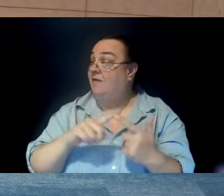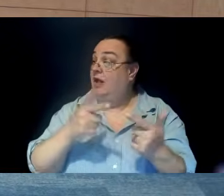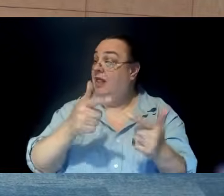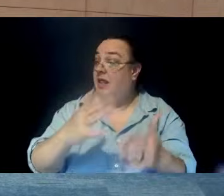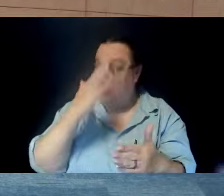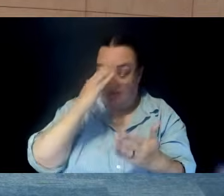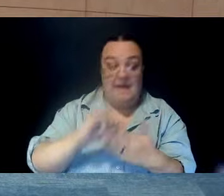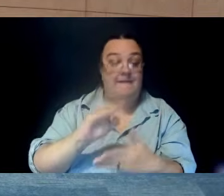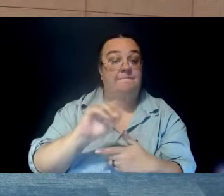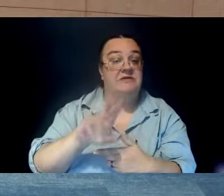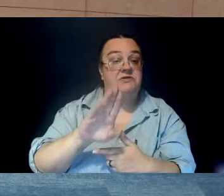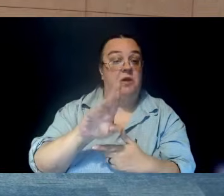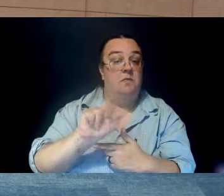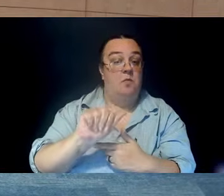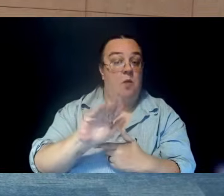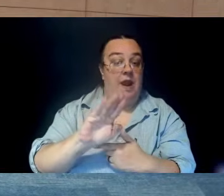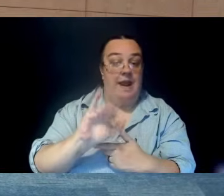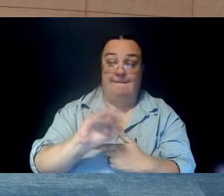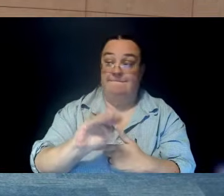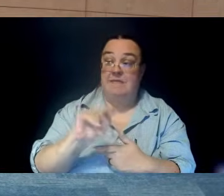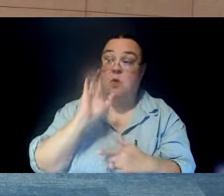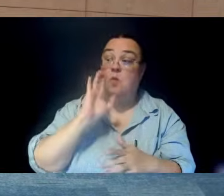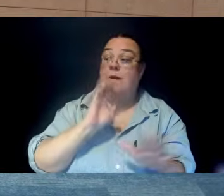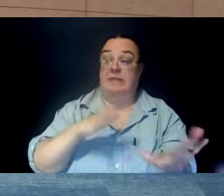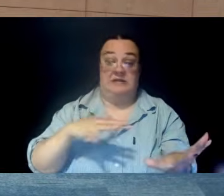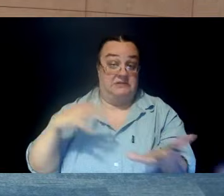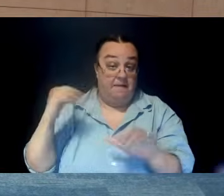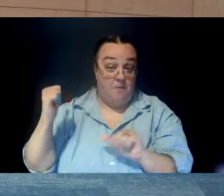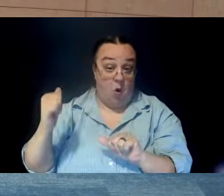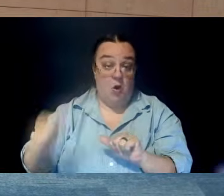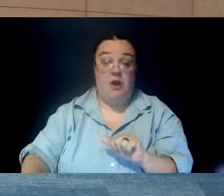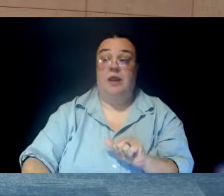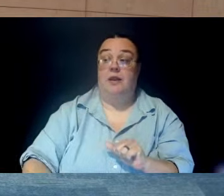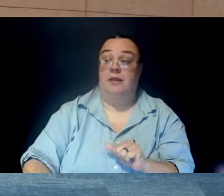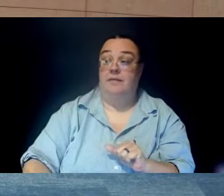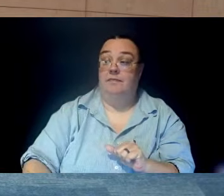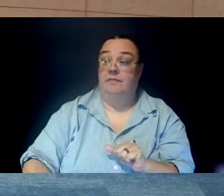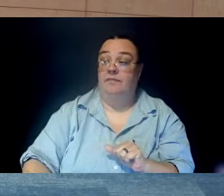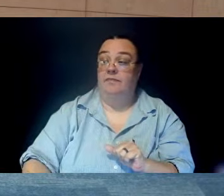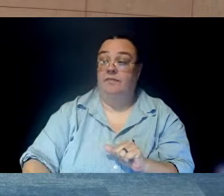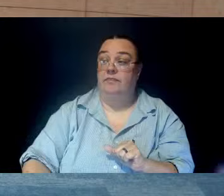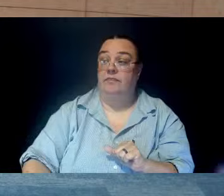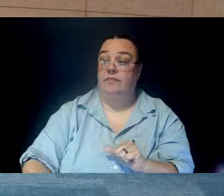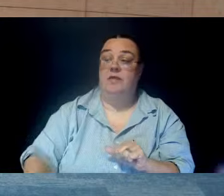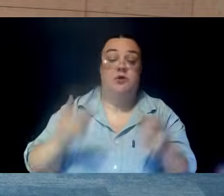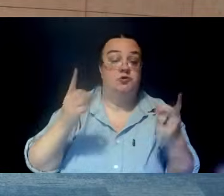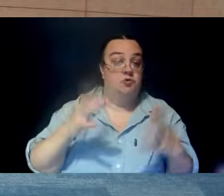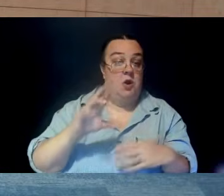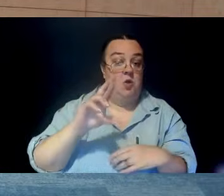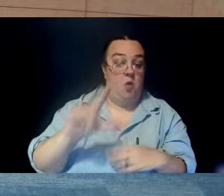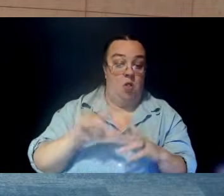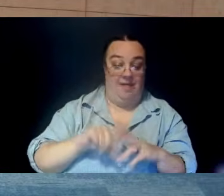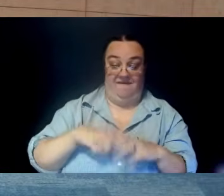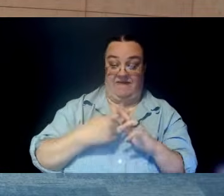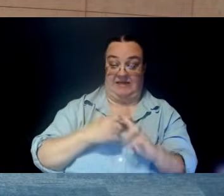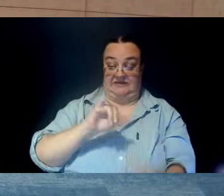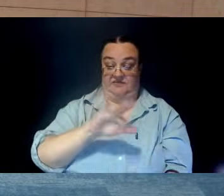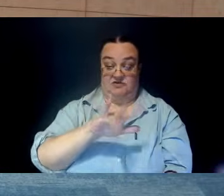Mr. Brayman will be departing the Public Works Director role effective July 1st.